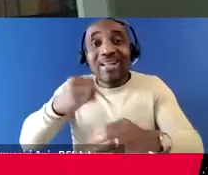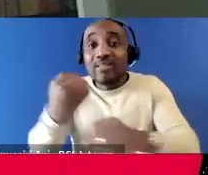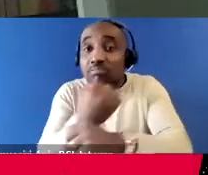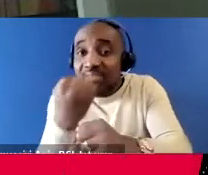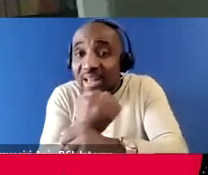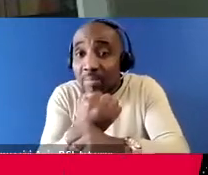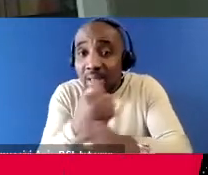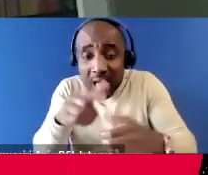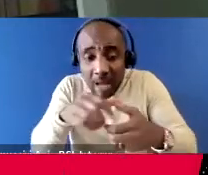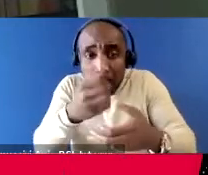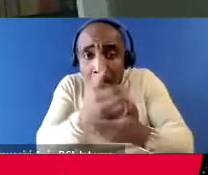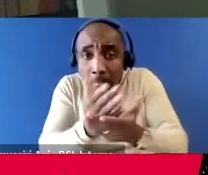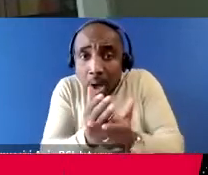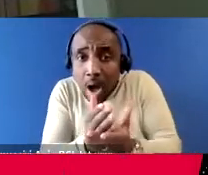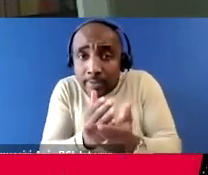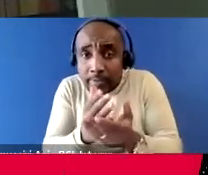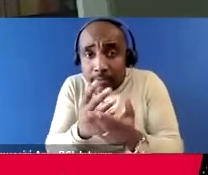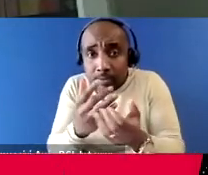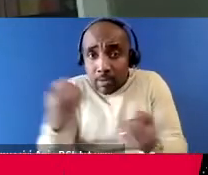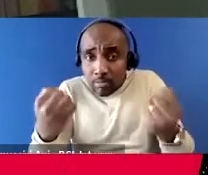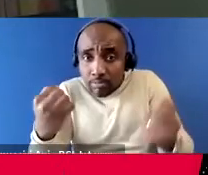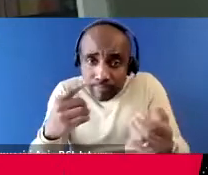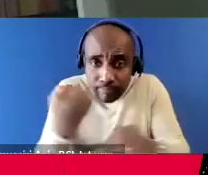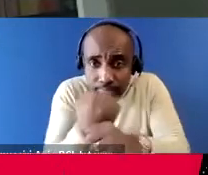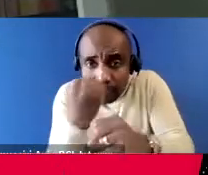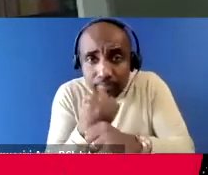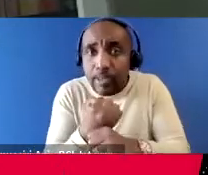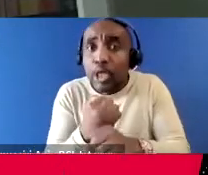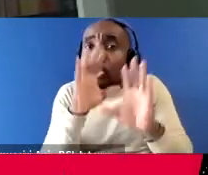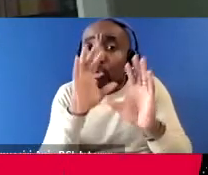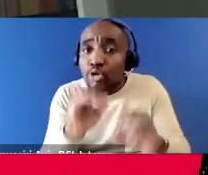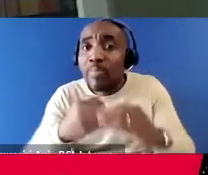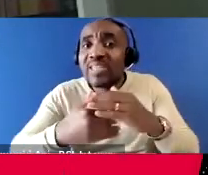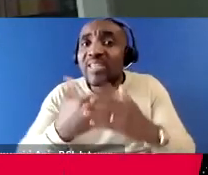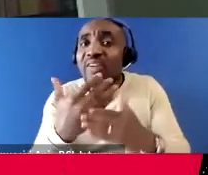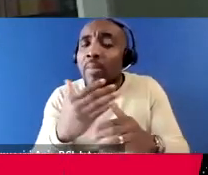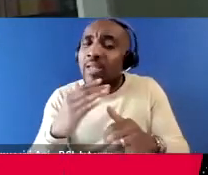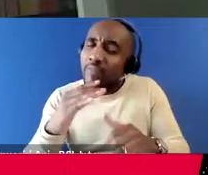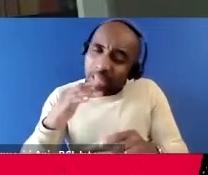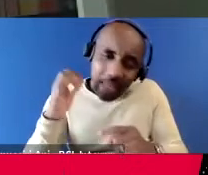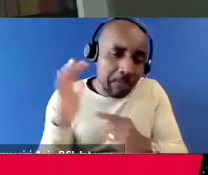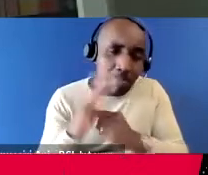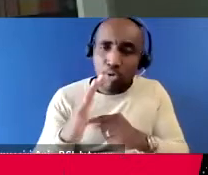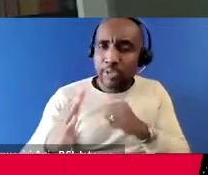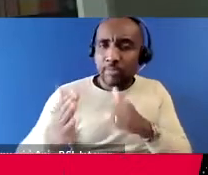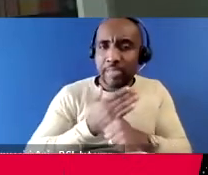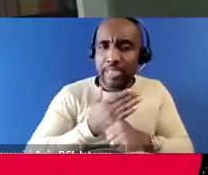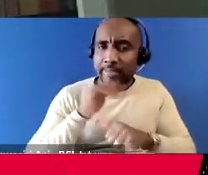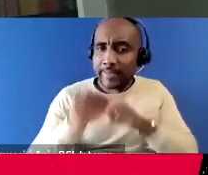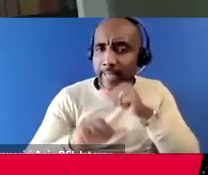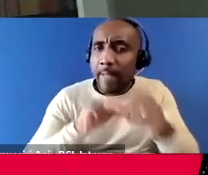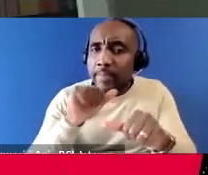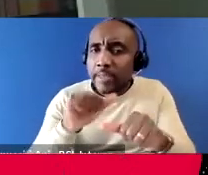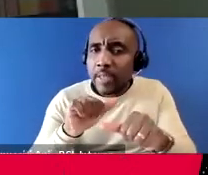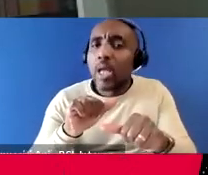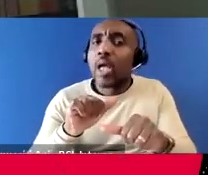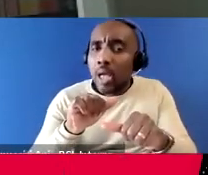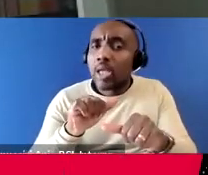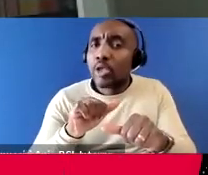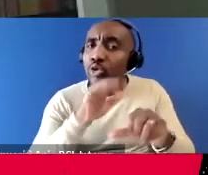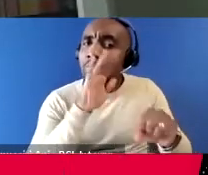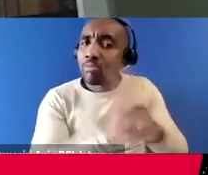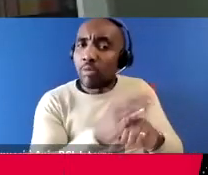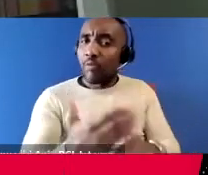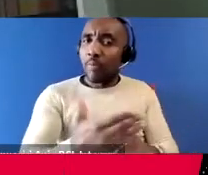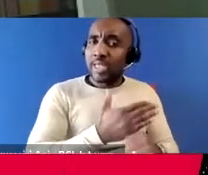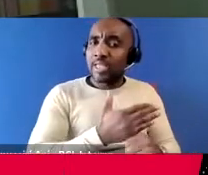can be used in arms are really, really critical first steps to start talking